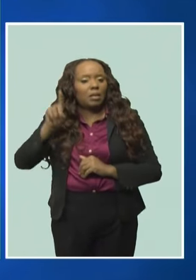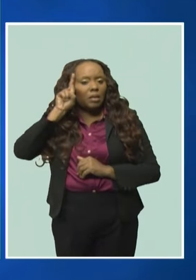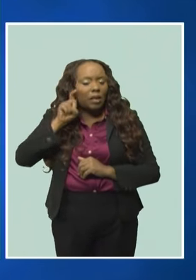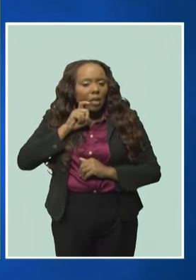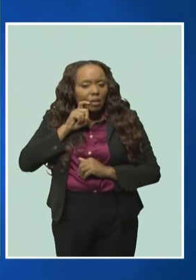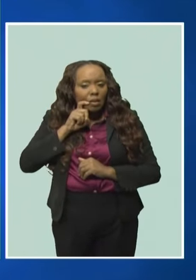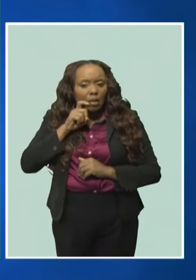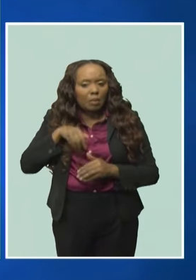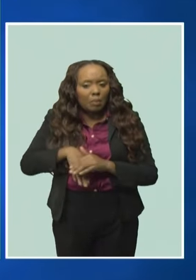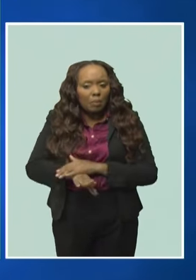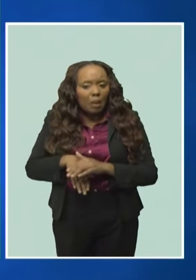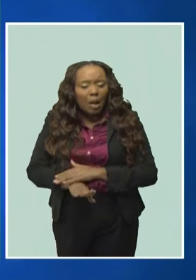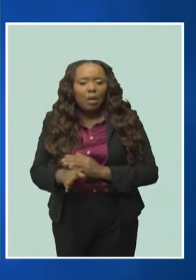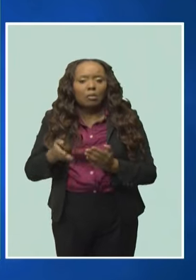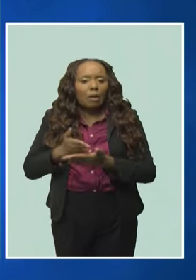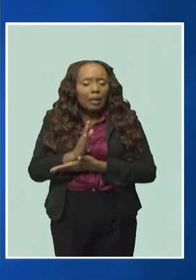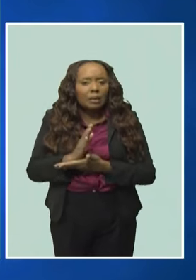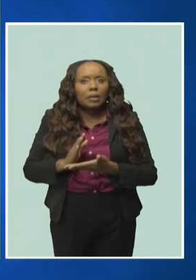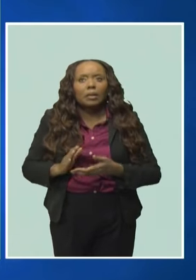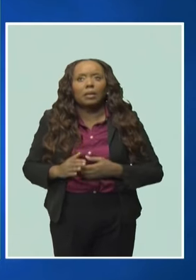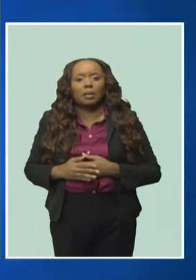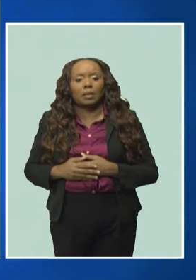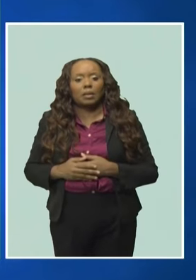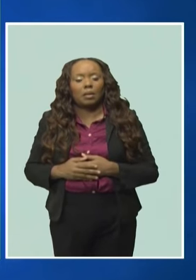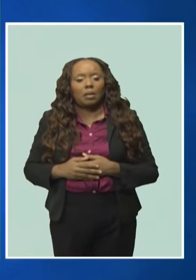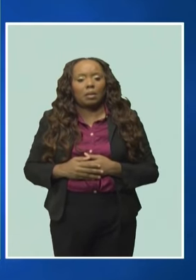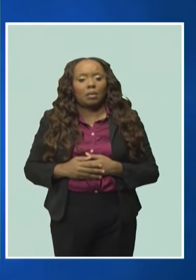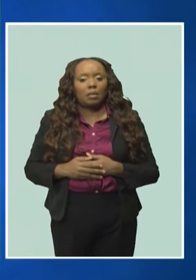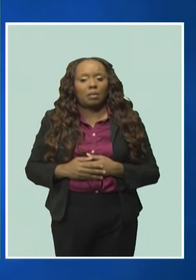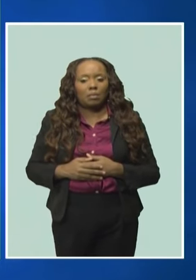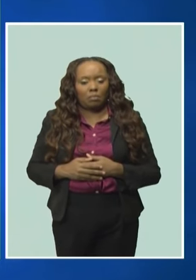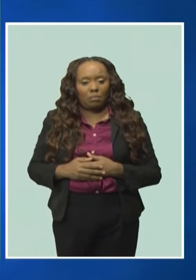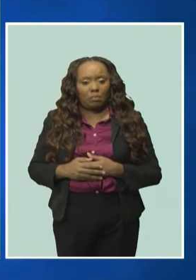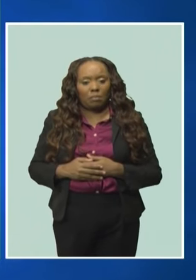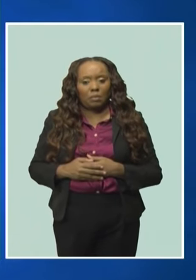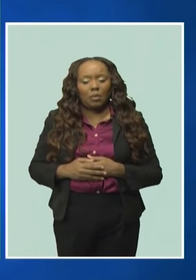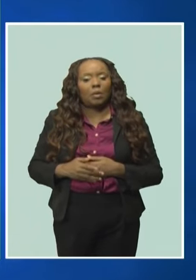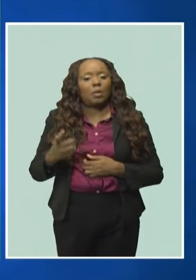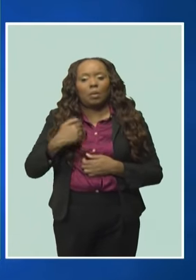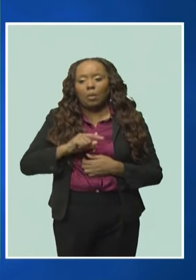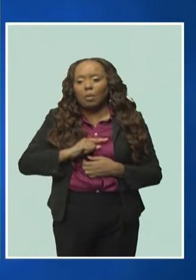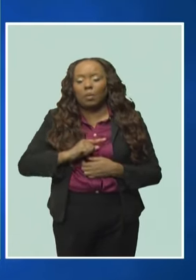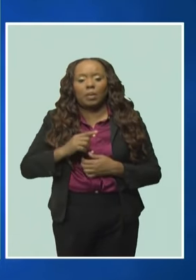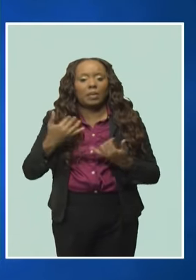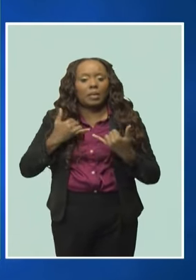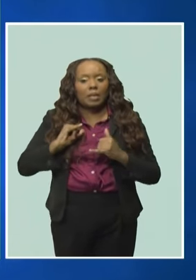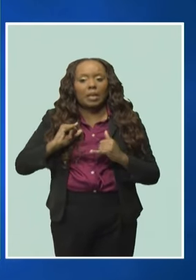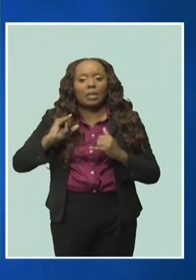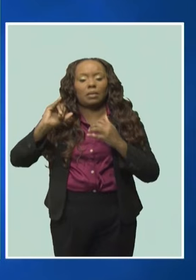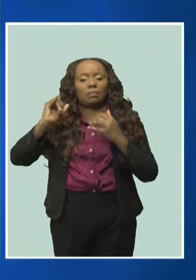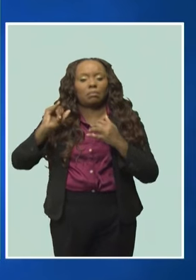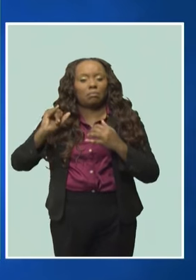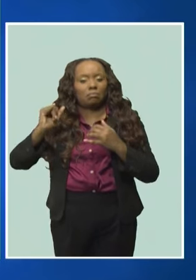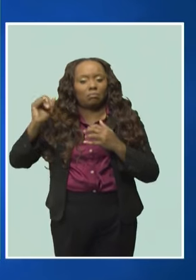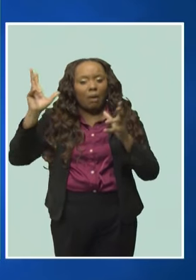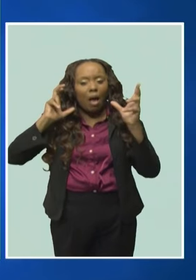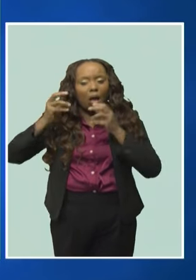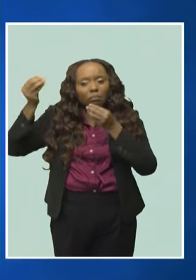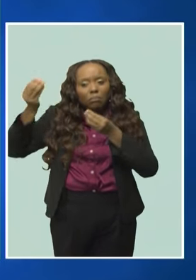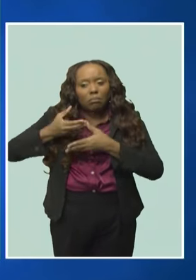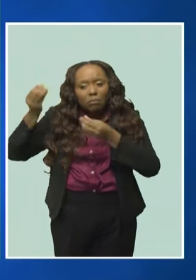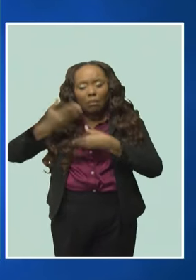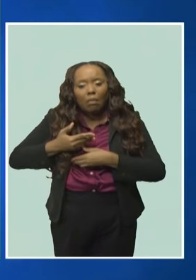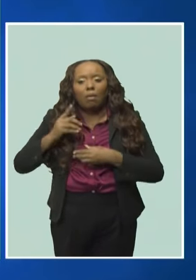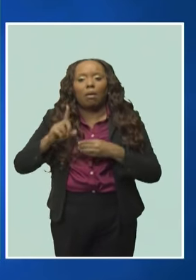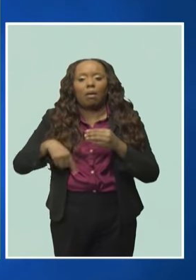Commission continues to receive reports of gynecological and obstetric violence, lack of access to health care for